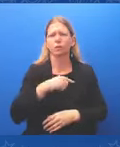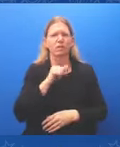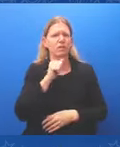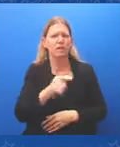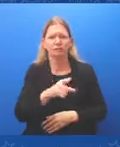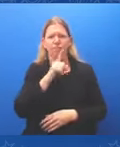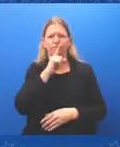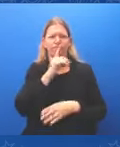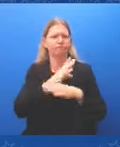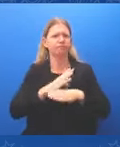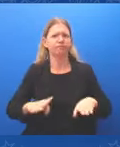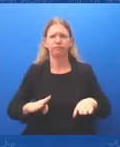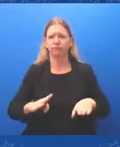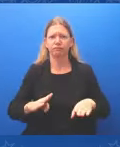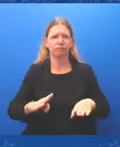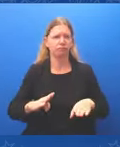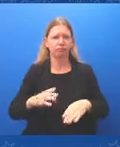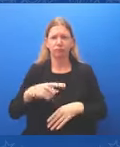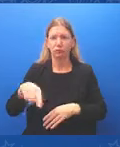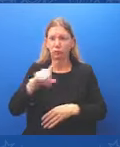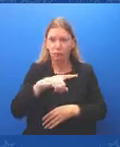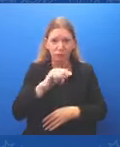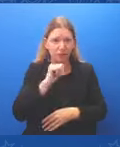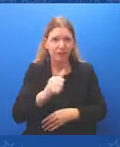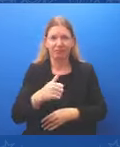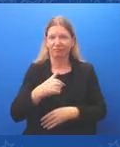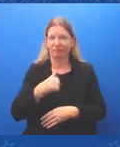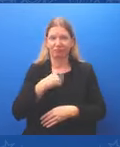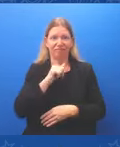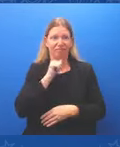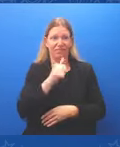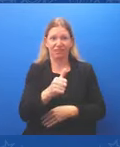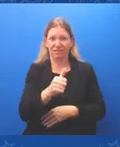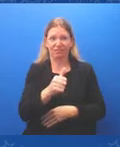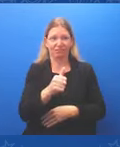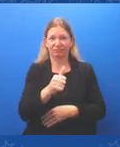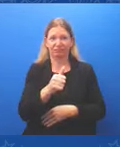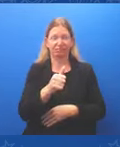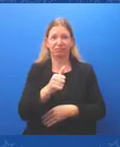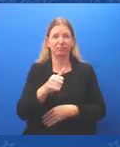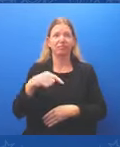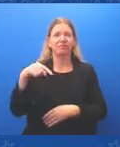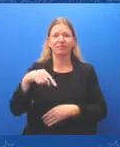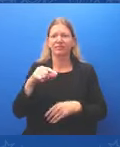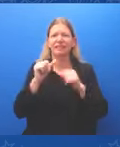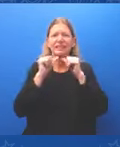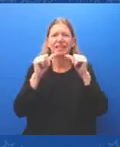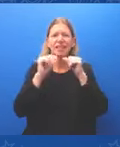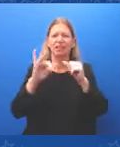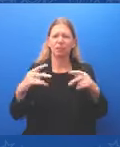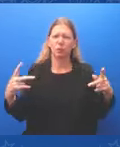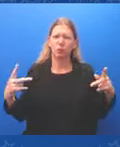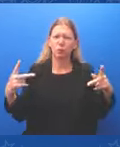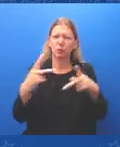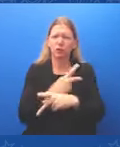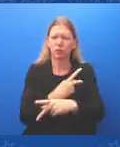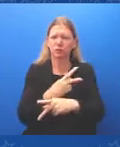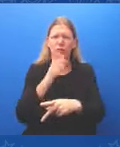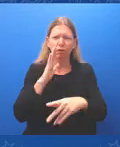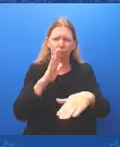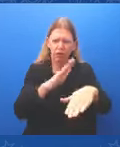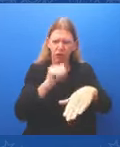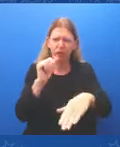worse, and we'll call it for what it is. While we know tragedy can't be forever